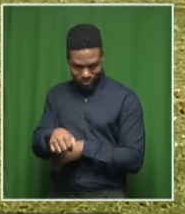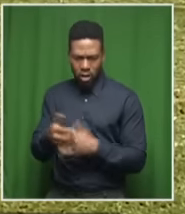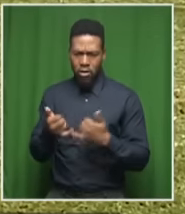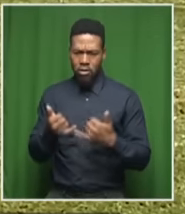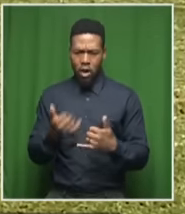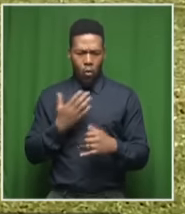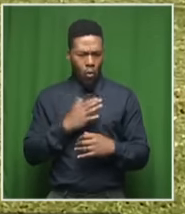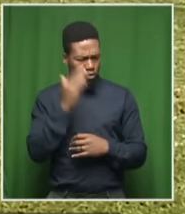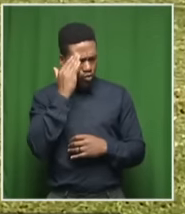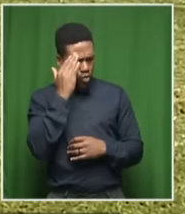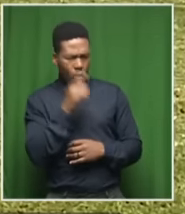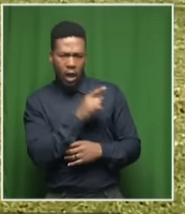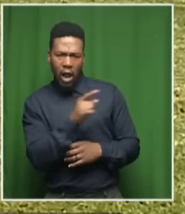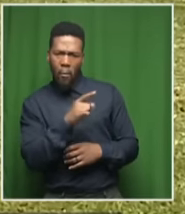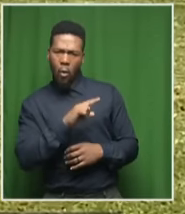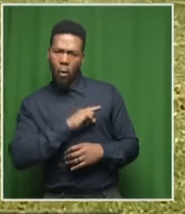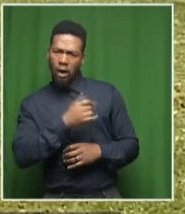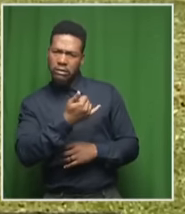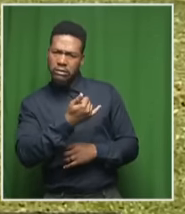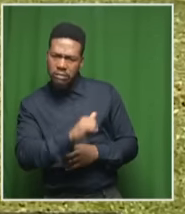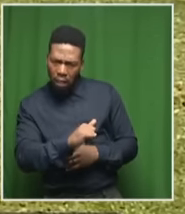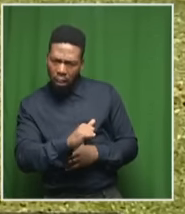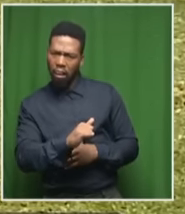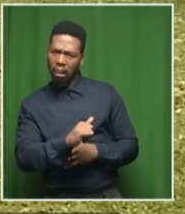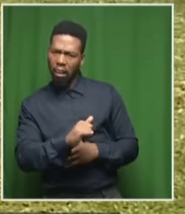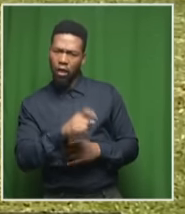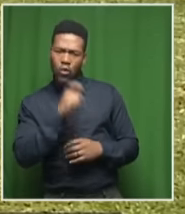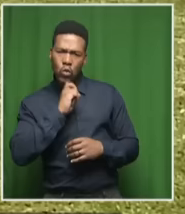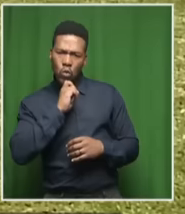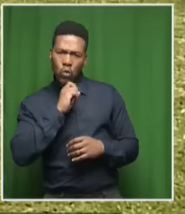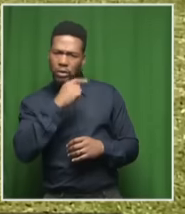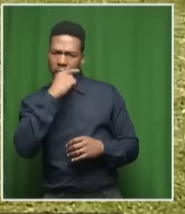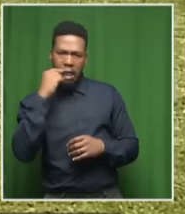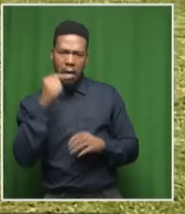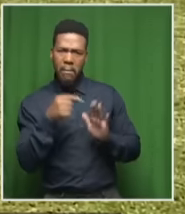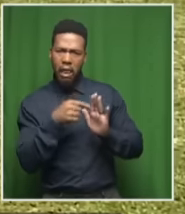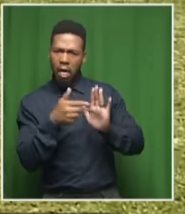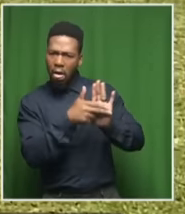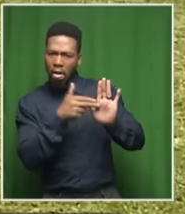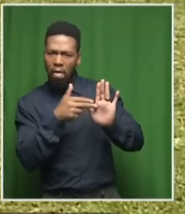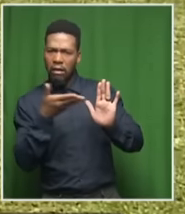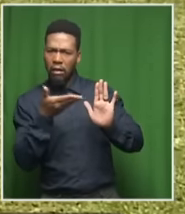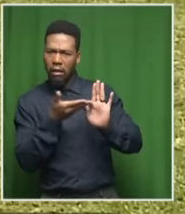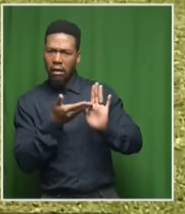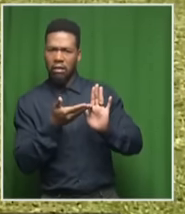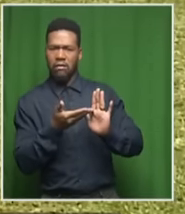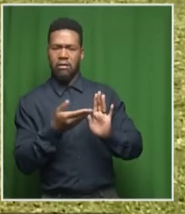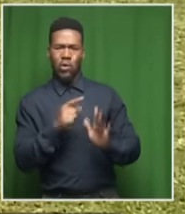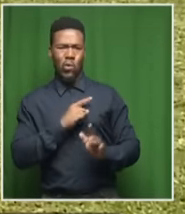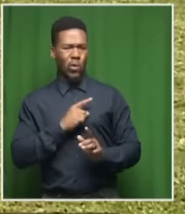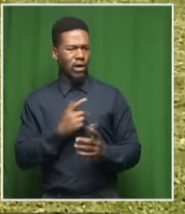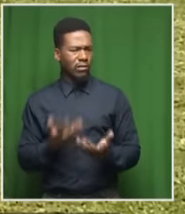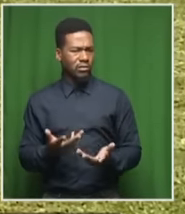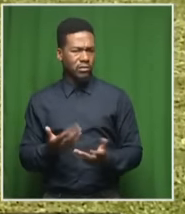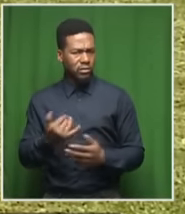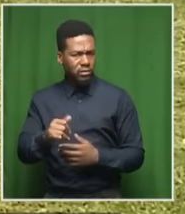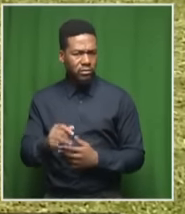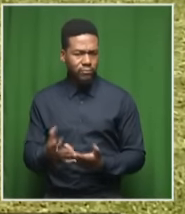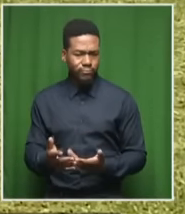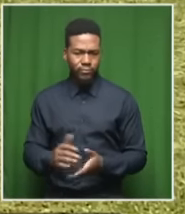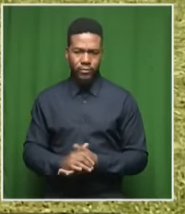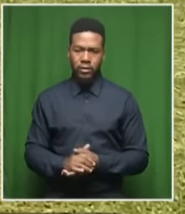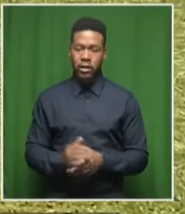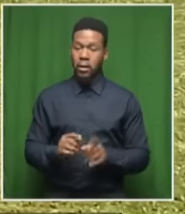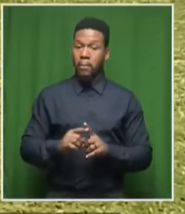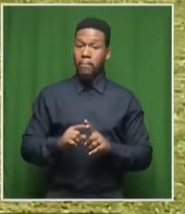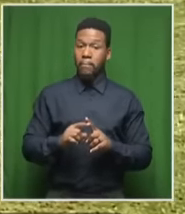them why they still are under this banner and whether what is in store for us today. But